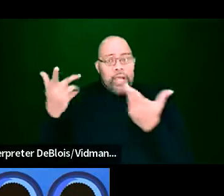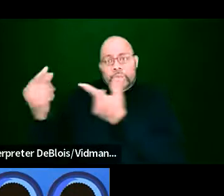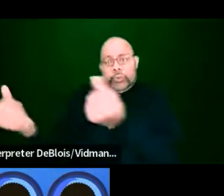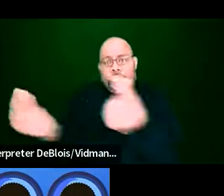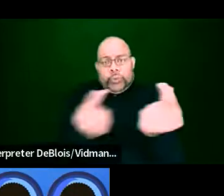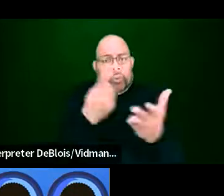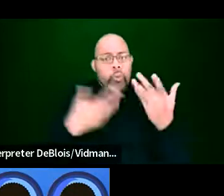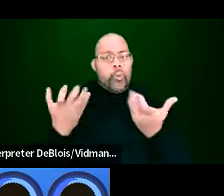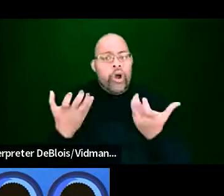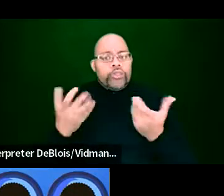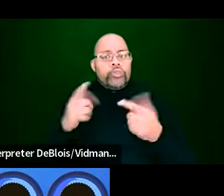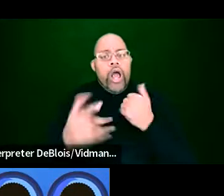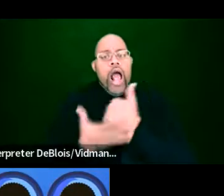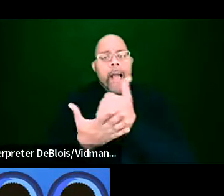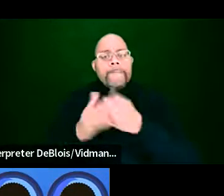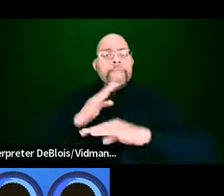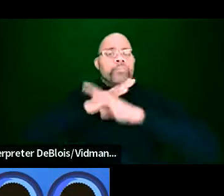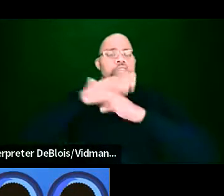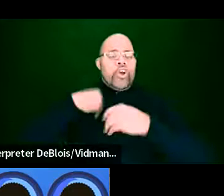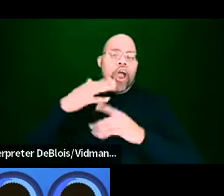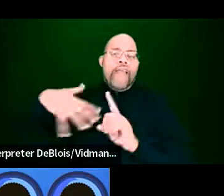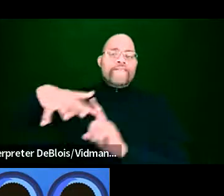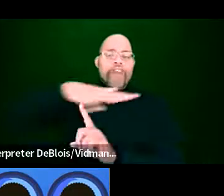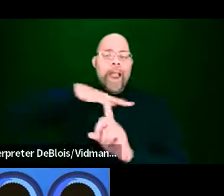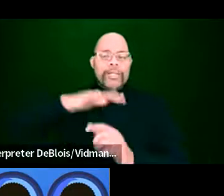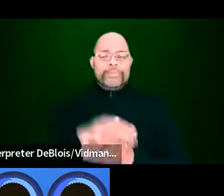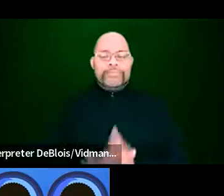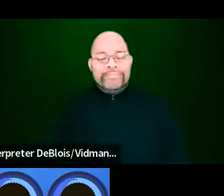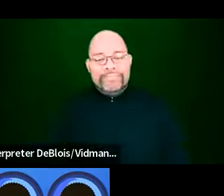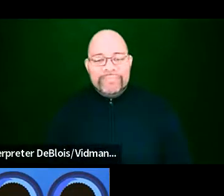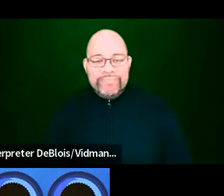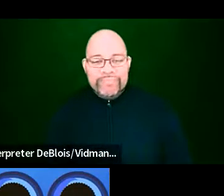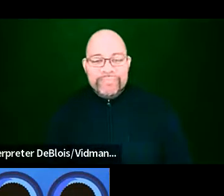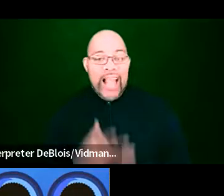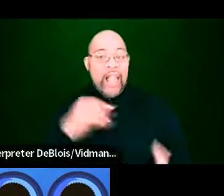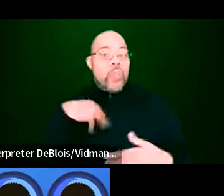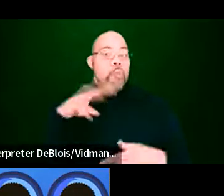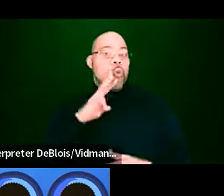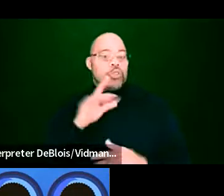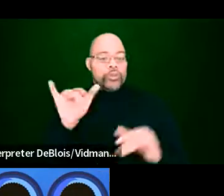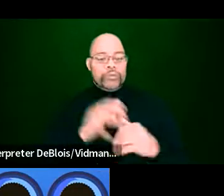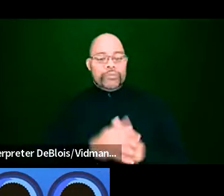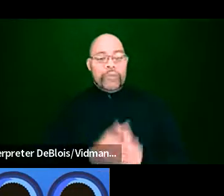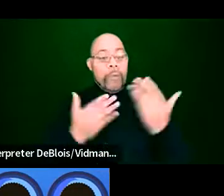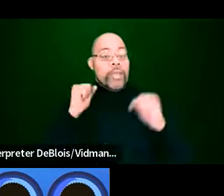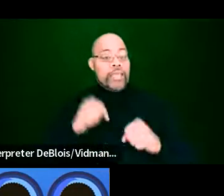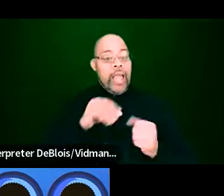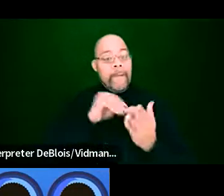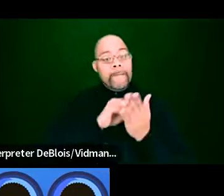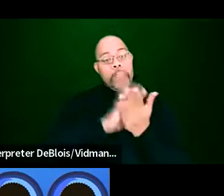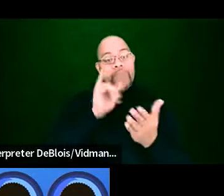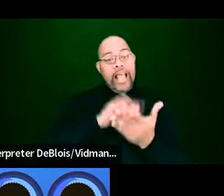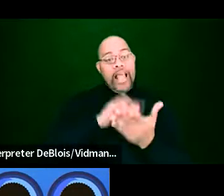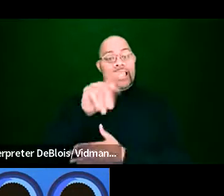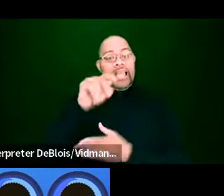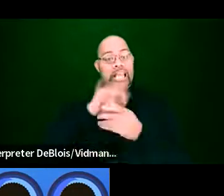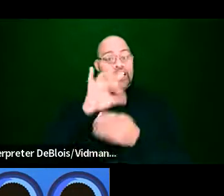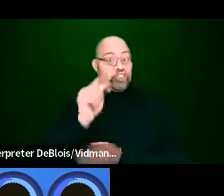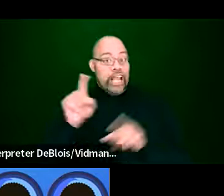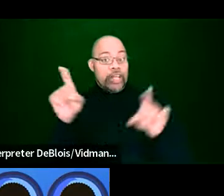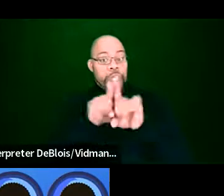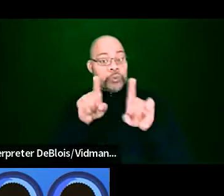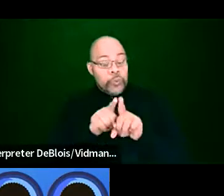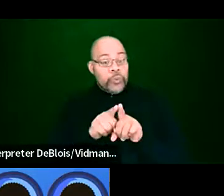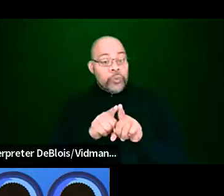they want to do to help protect our environment and our waters. Yes, and maybe we can put that link in the chat as